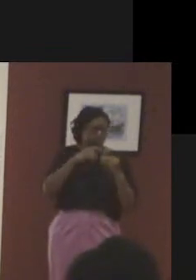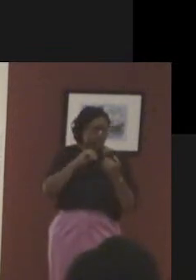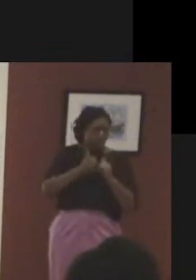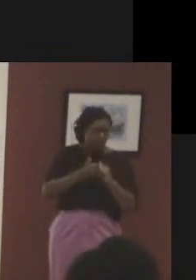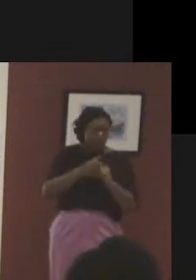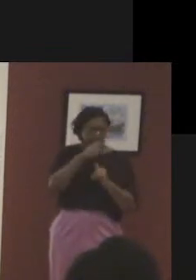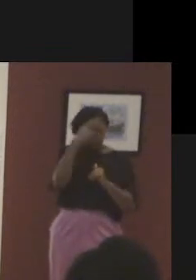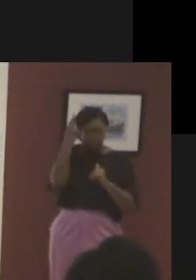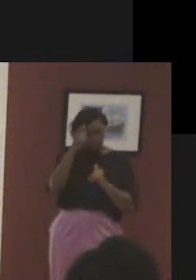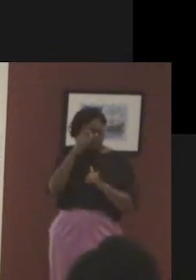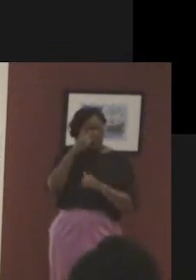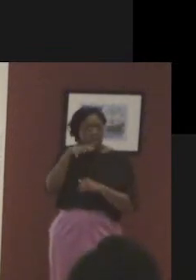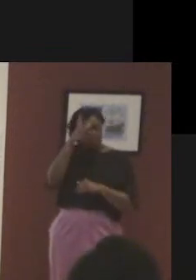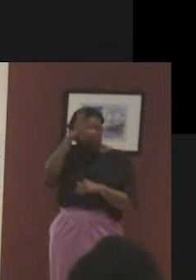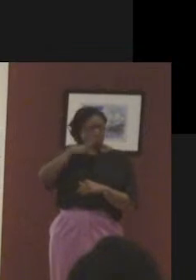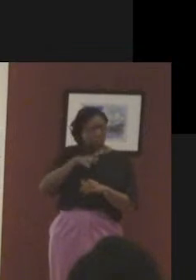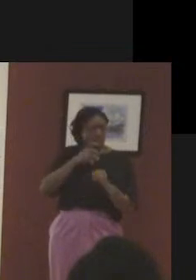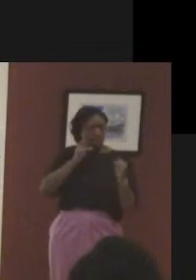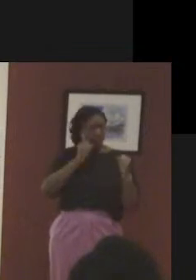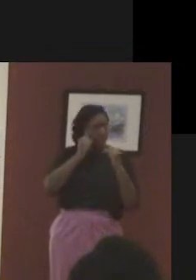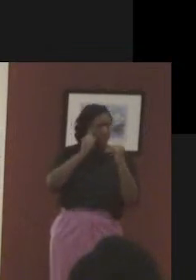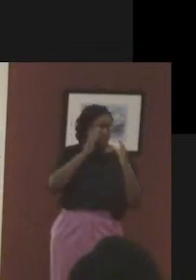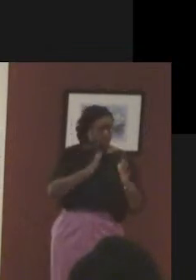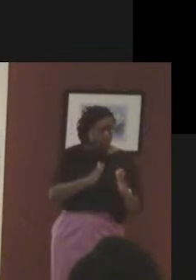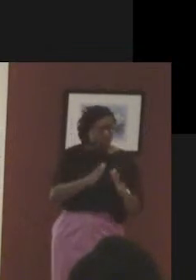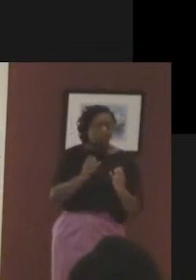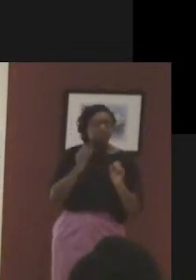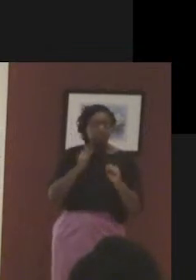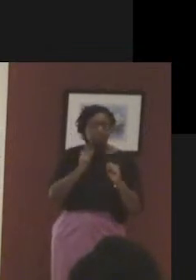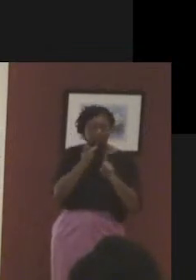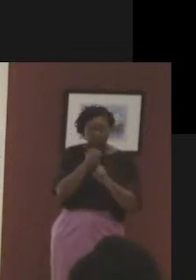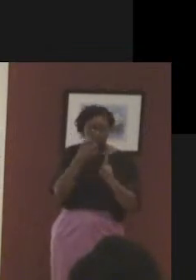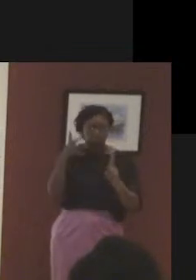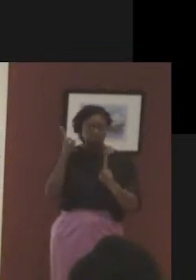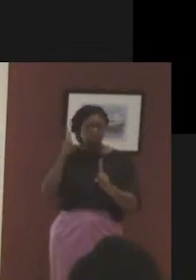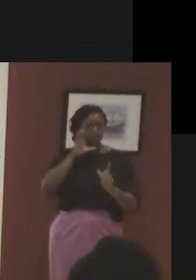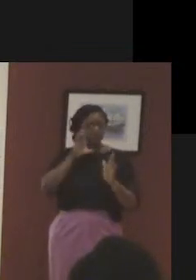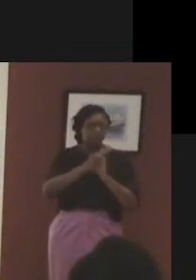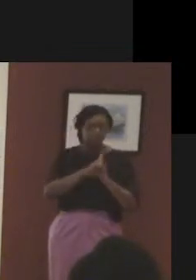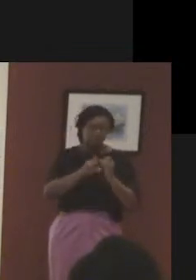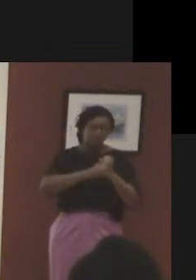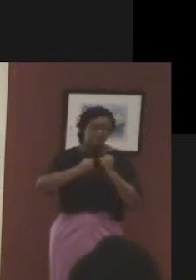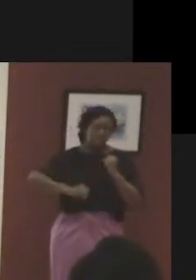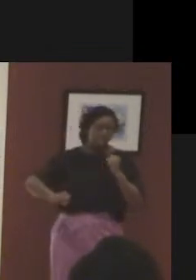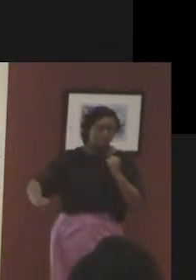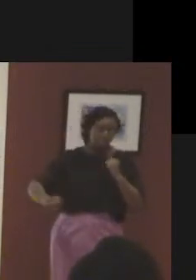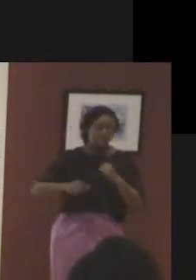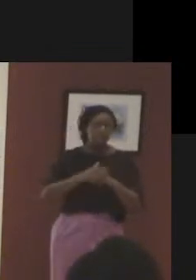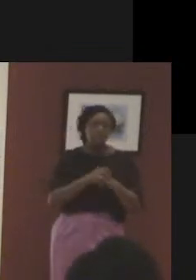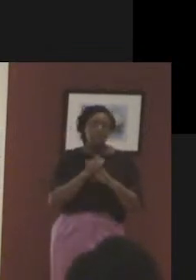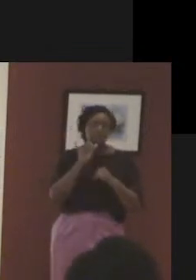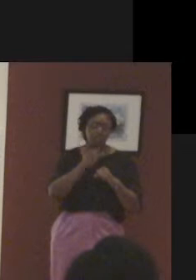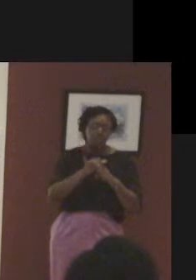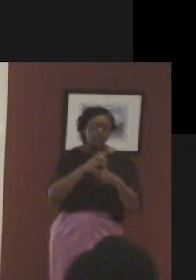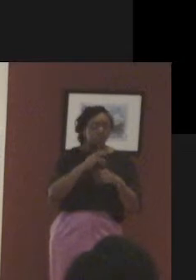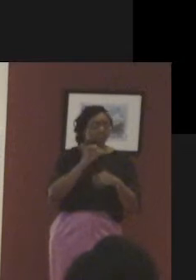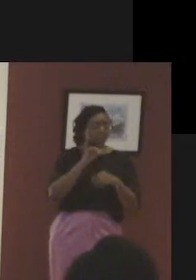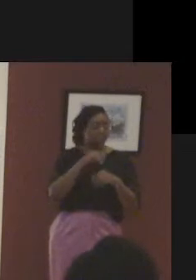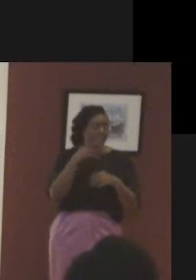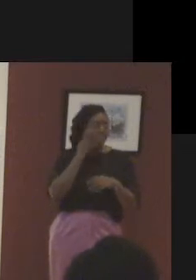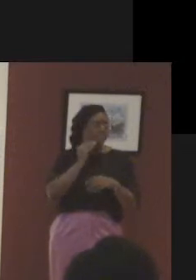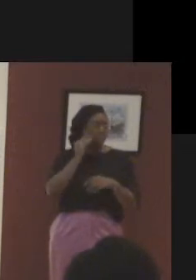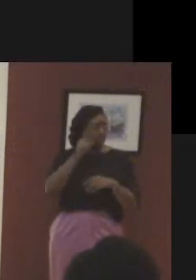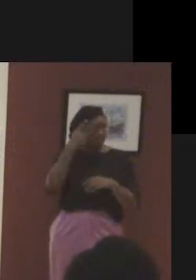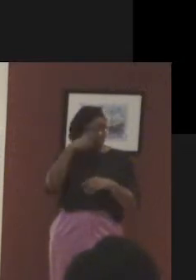I could talk about this photograph for hours, constitute the definition and the experience of Black masculinity, and how